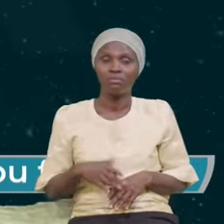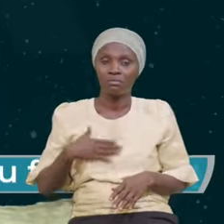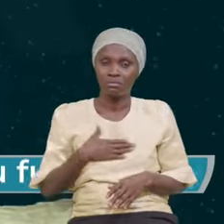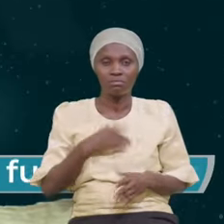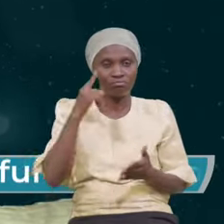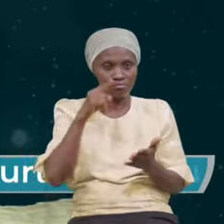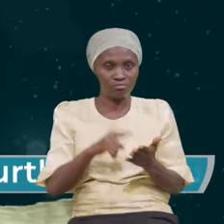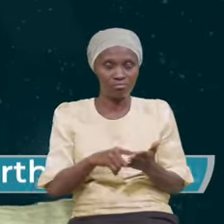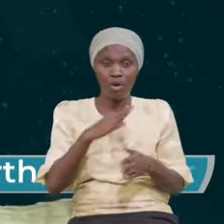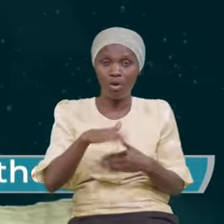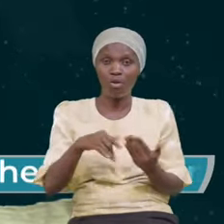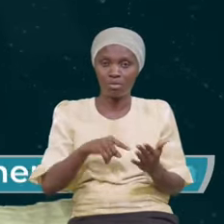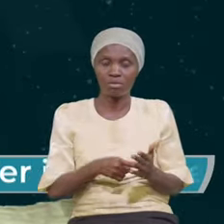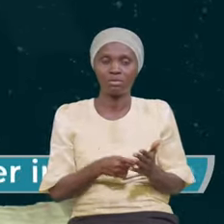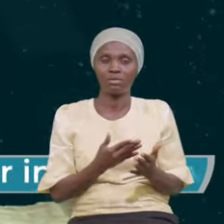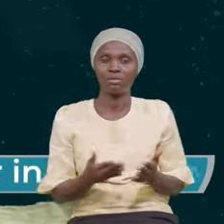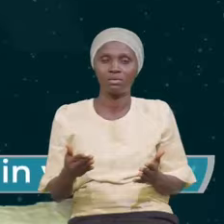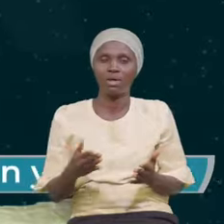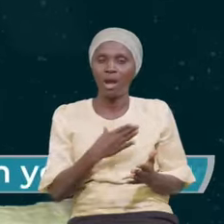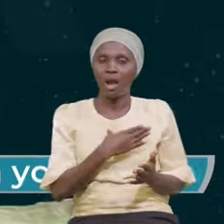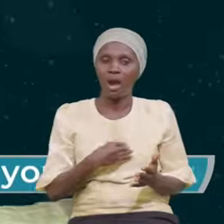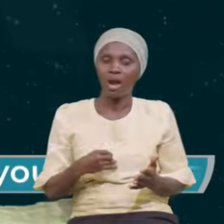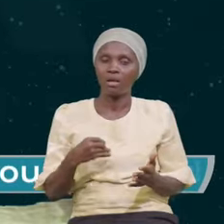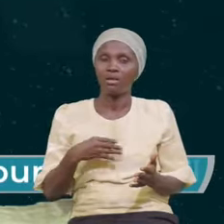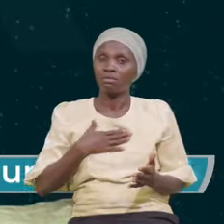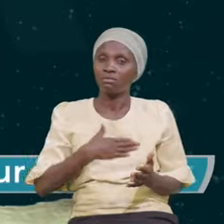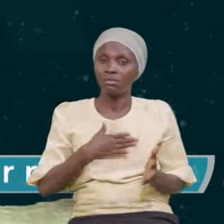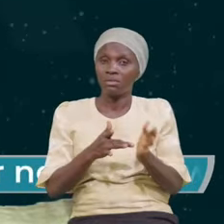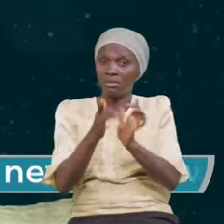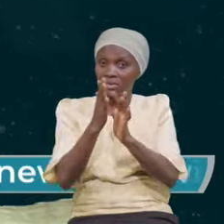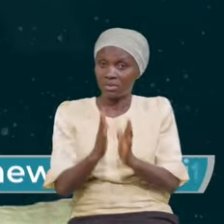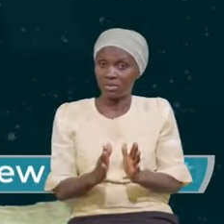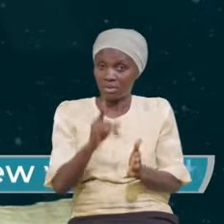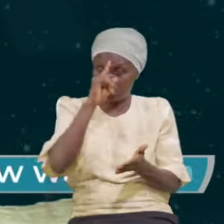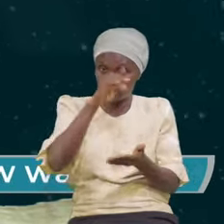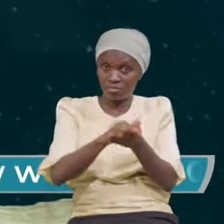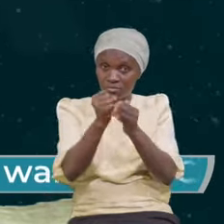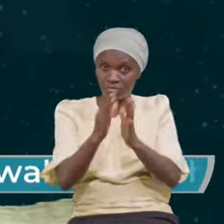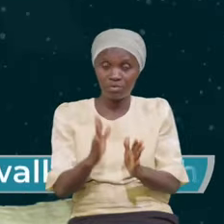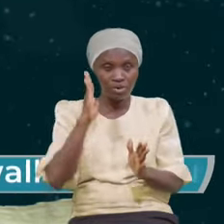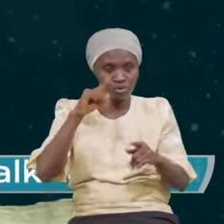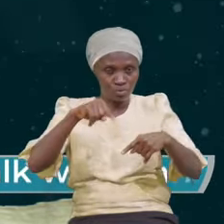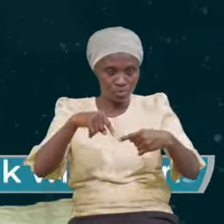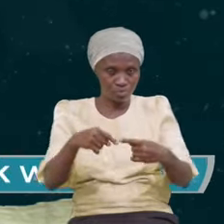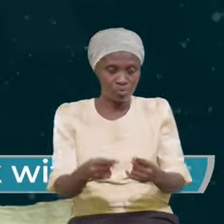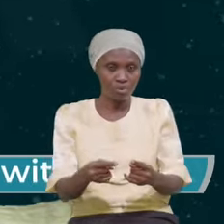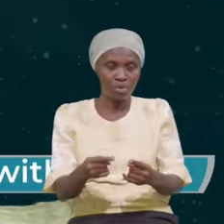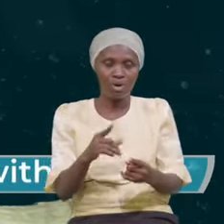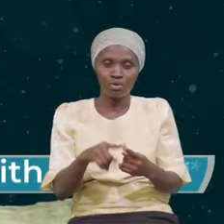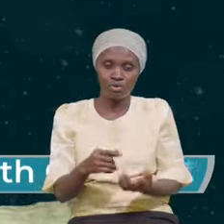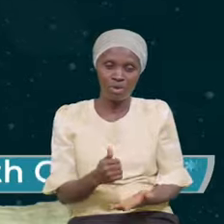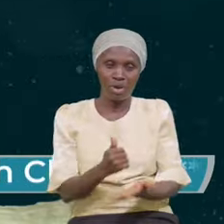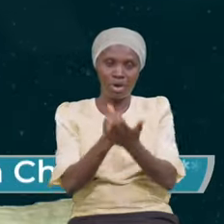then believers should go after those who have just received Christ, giving their life to Christ, to assist